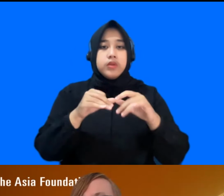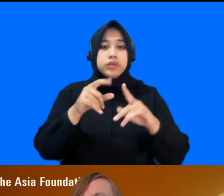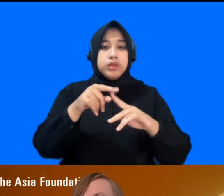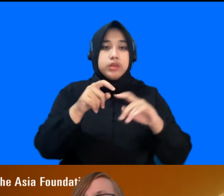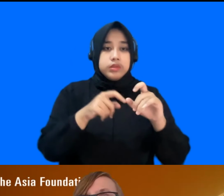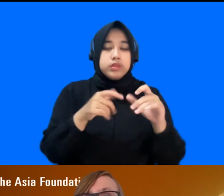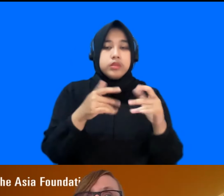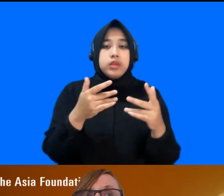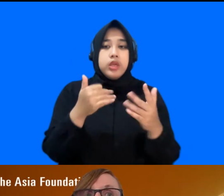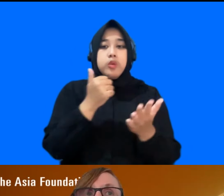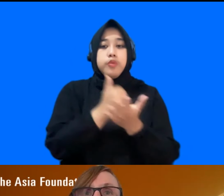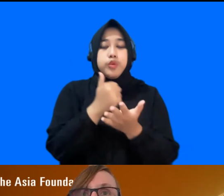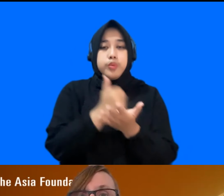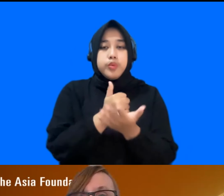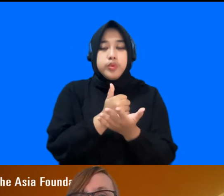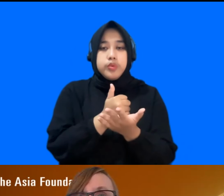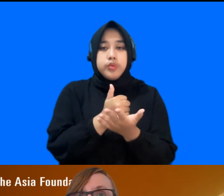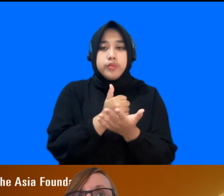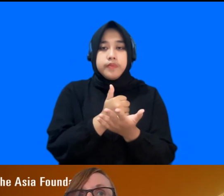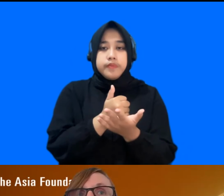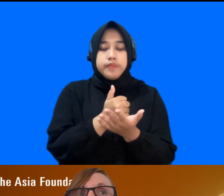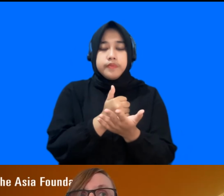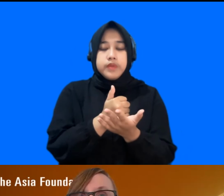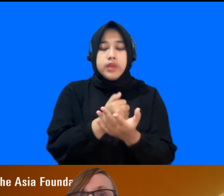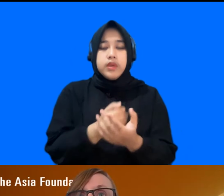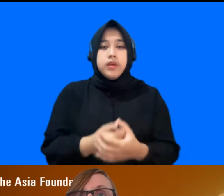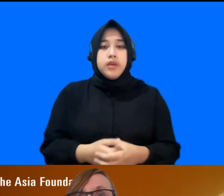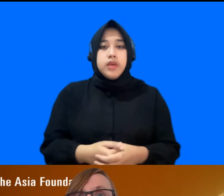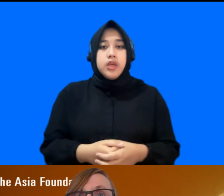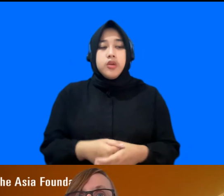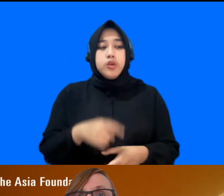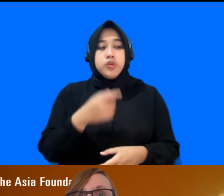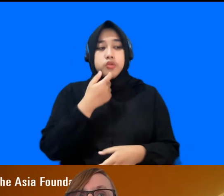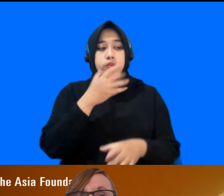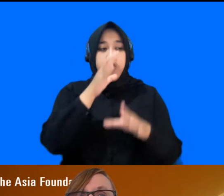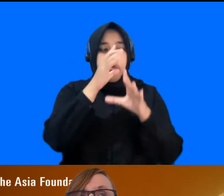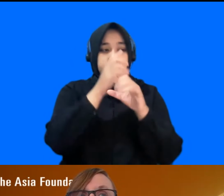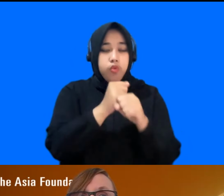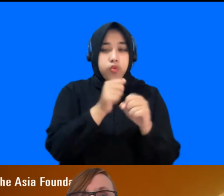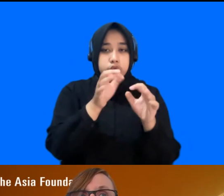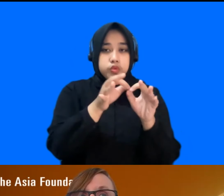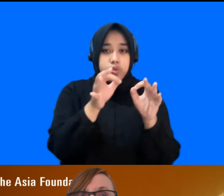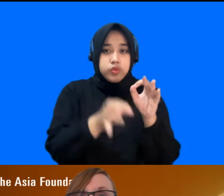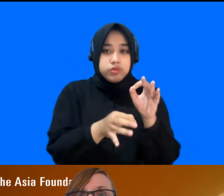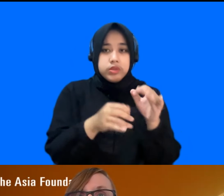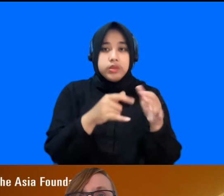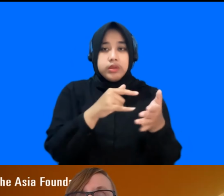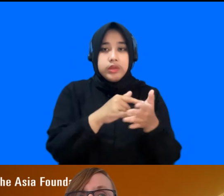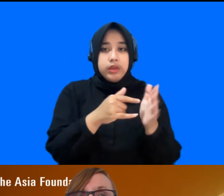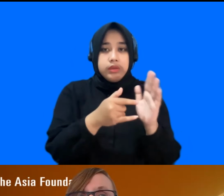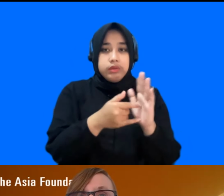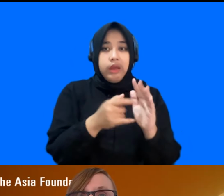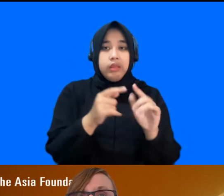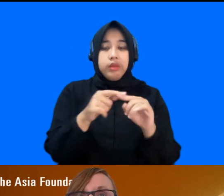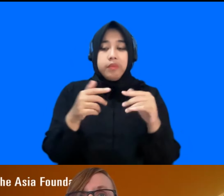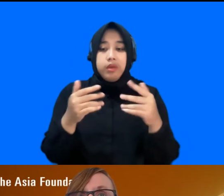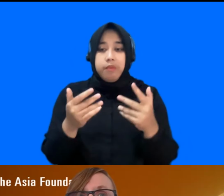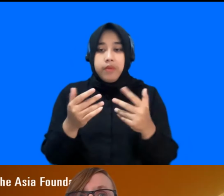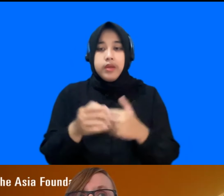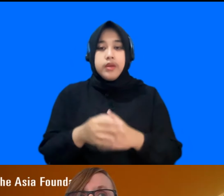It's not as focused on engineering solutions as it was at the start of probably my career a few years ago. So for